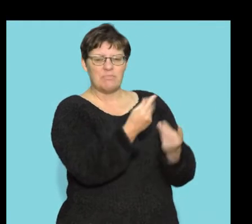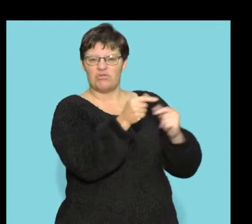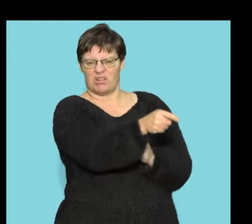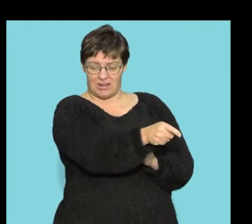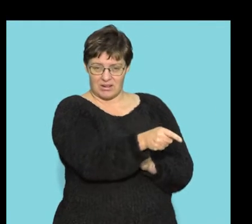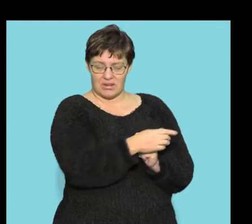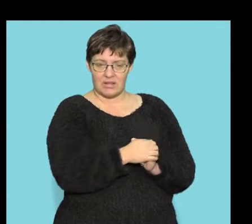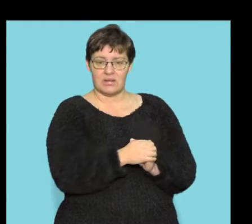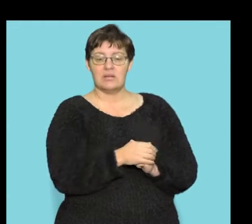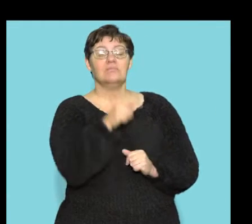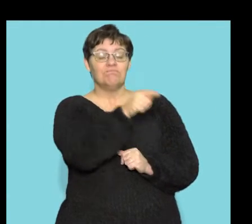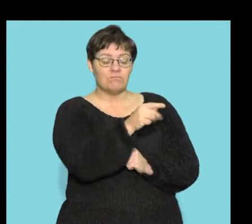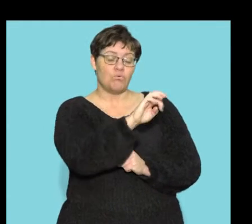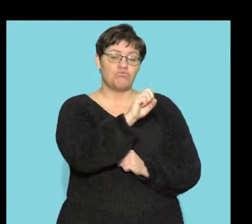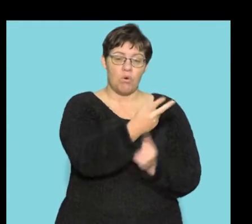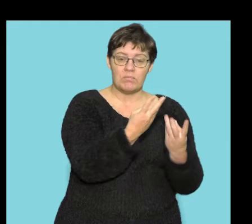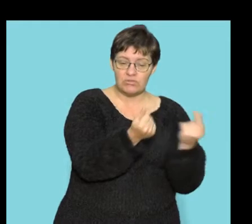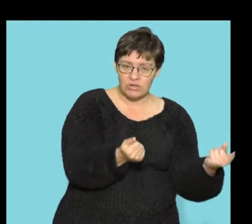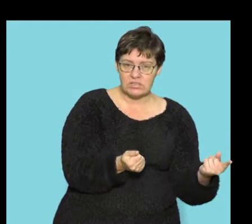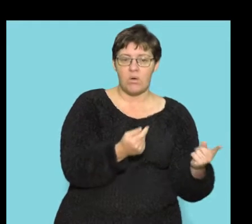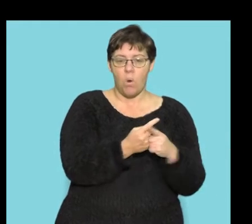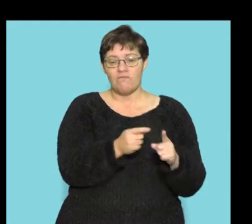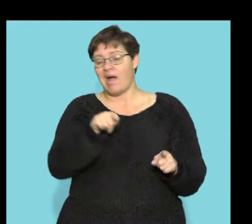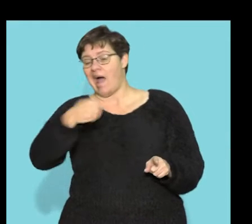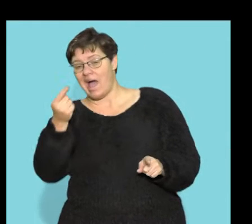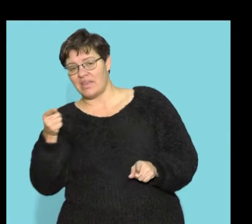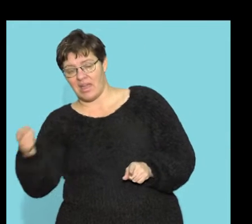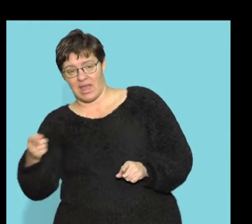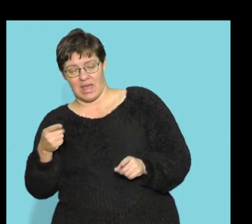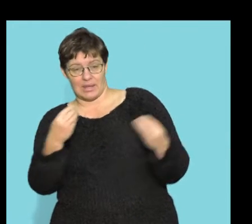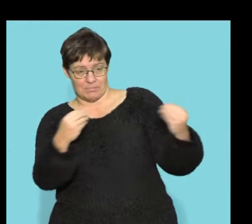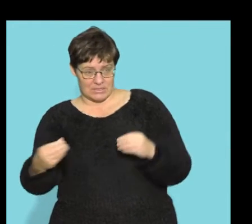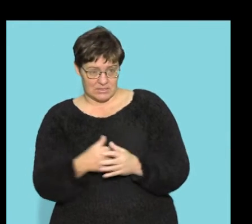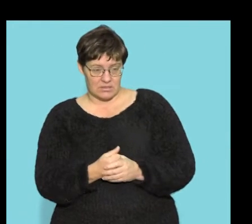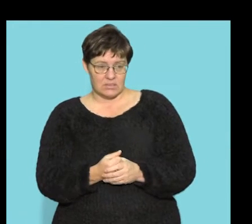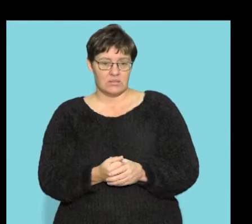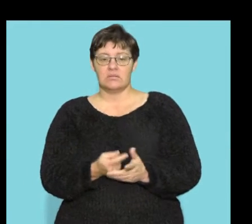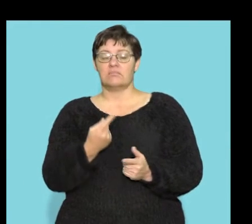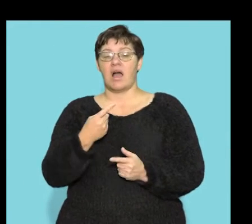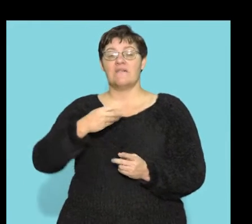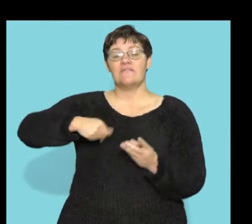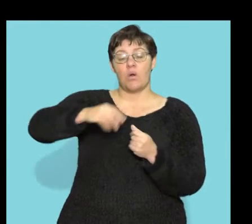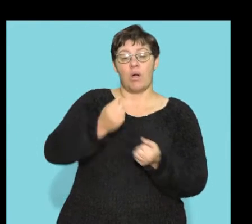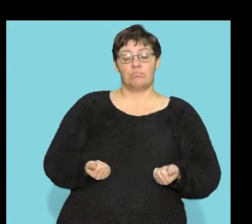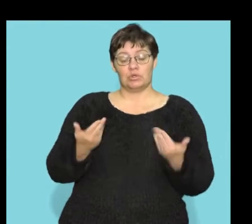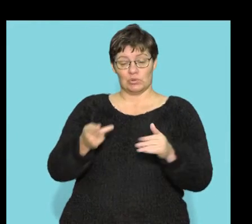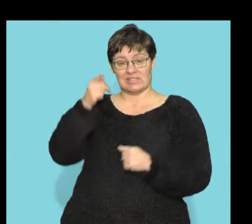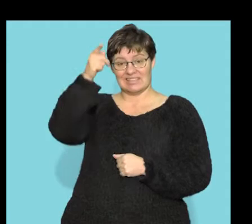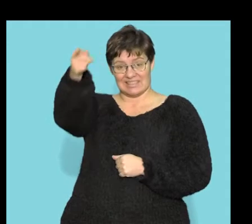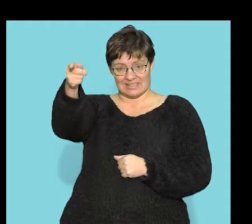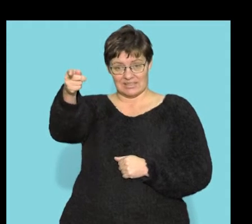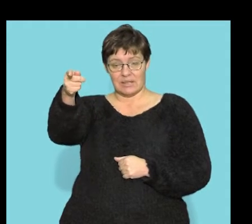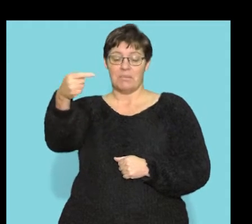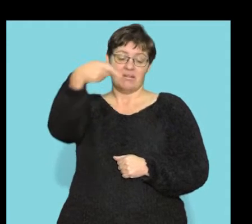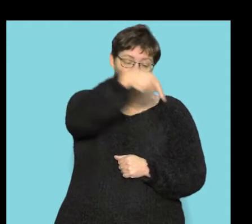of a company can be the raw materials of another company. Example, flour produced by a company will